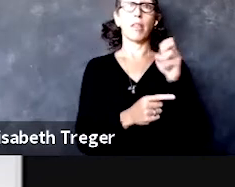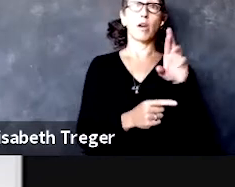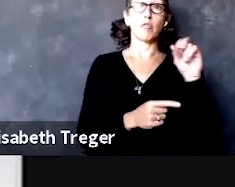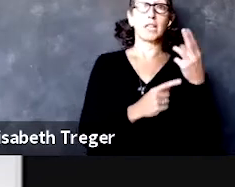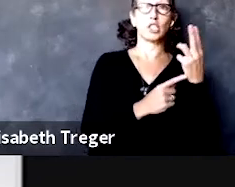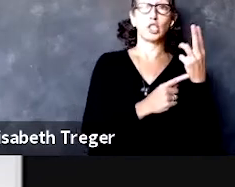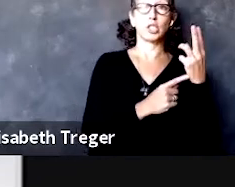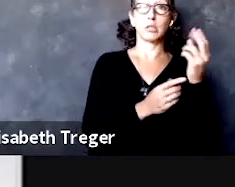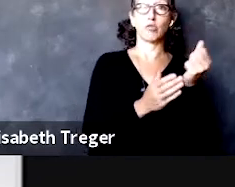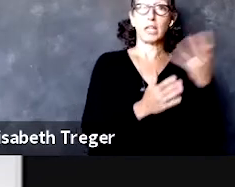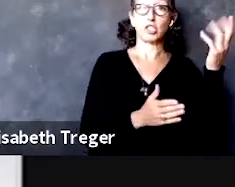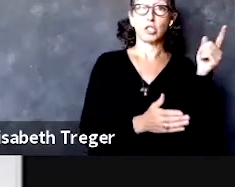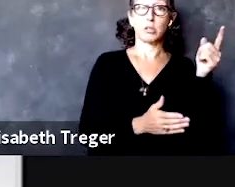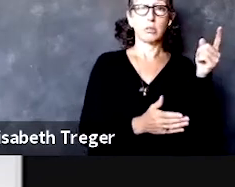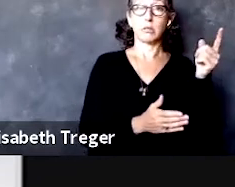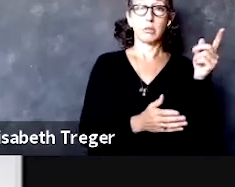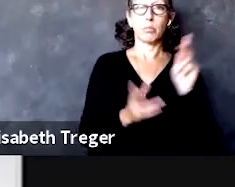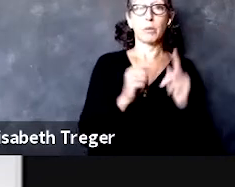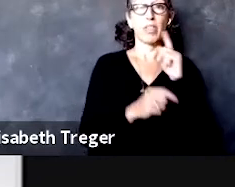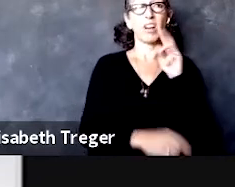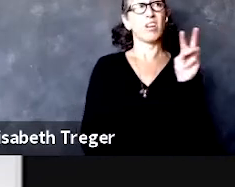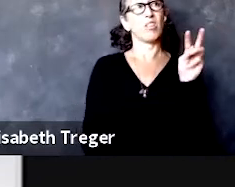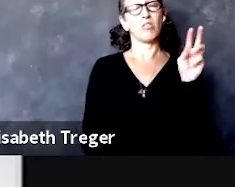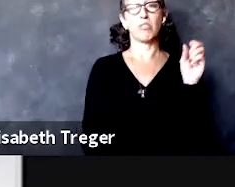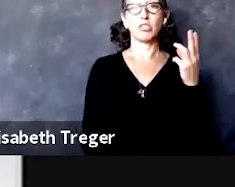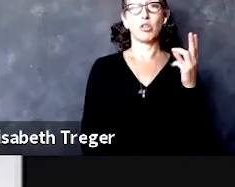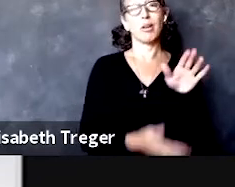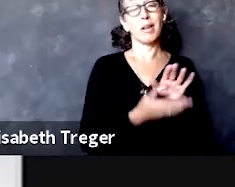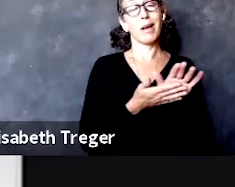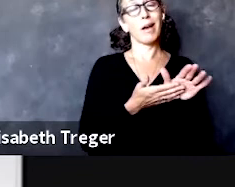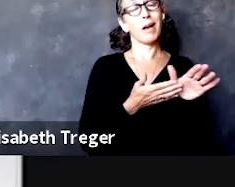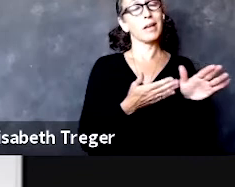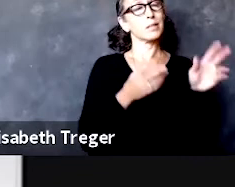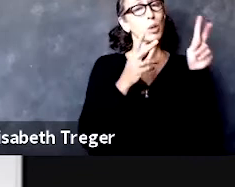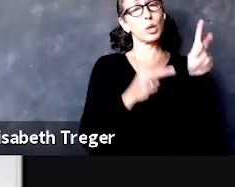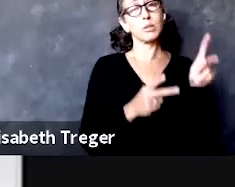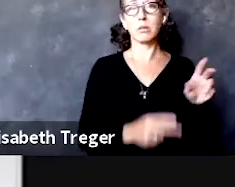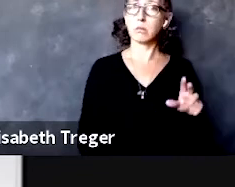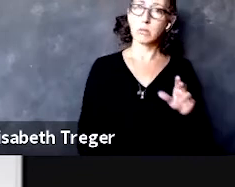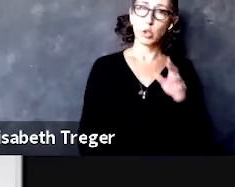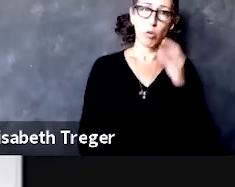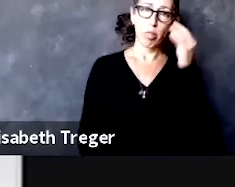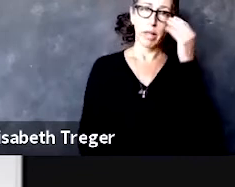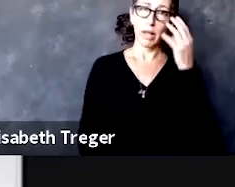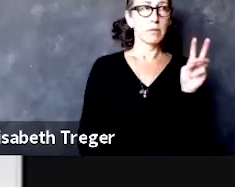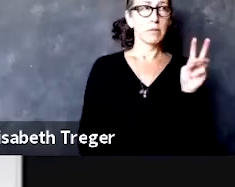one's thinking about a kind rich person they know. They're thinking